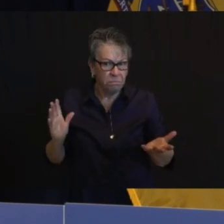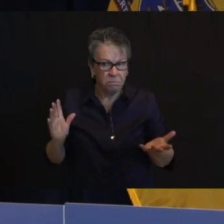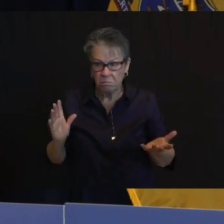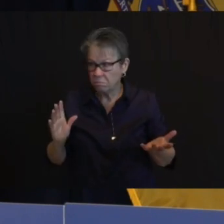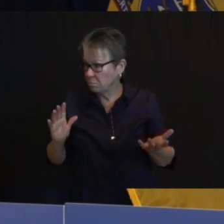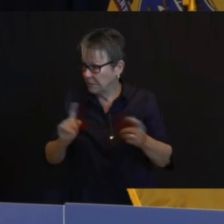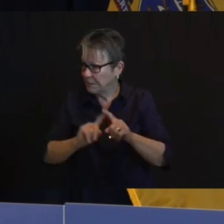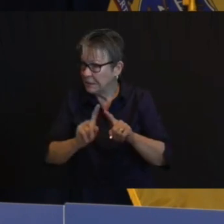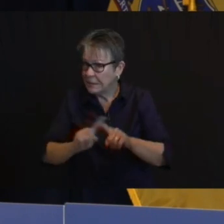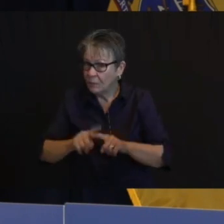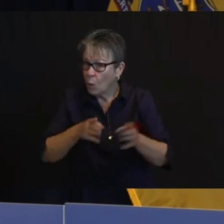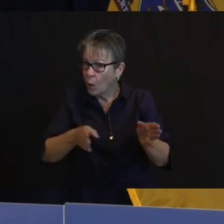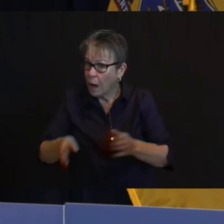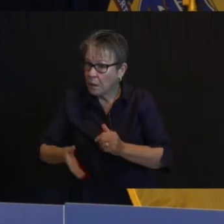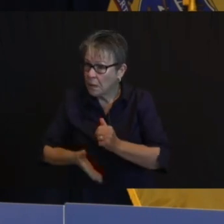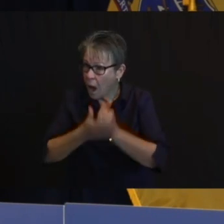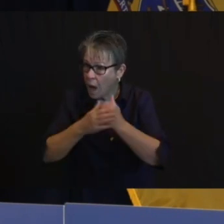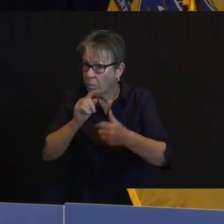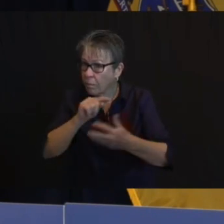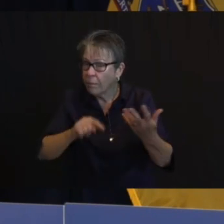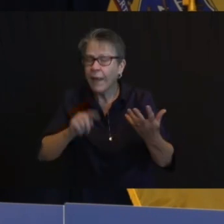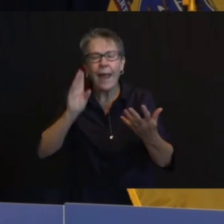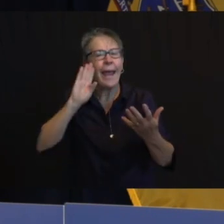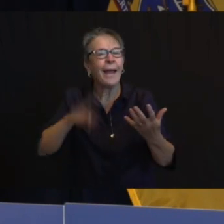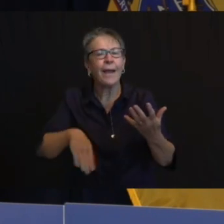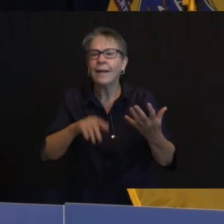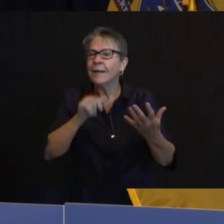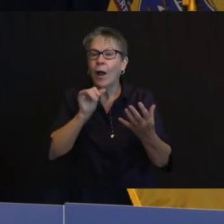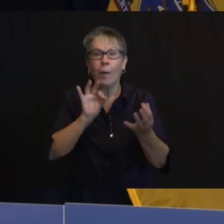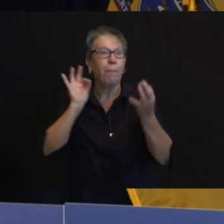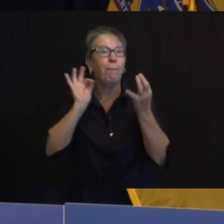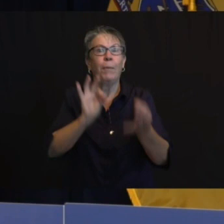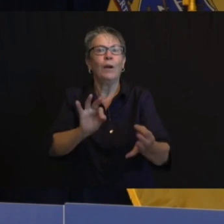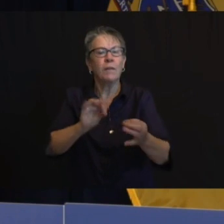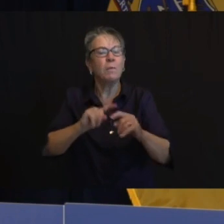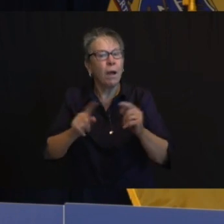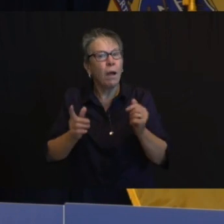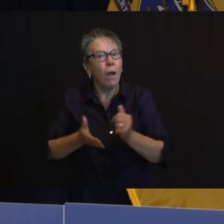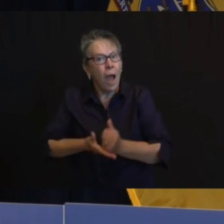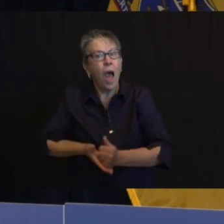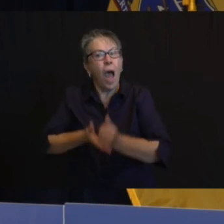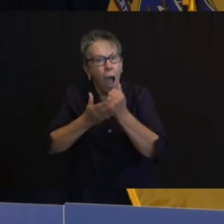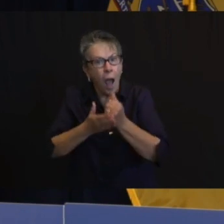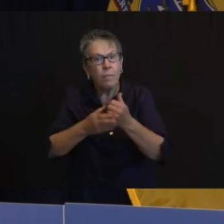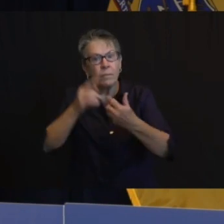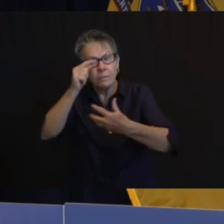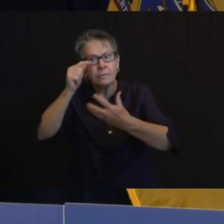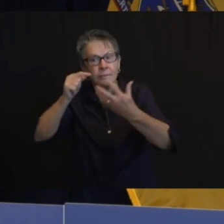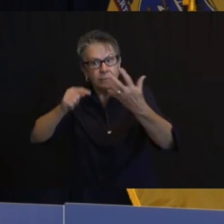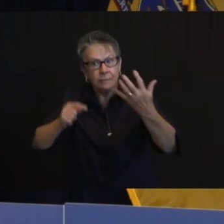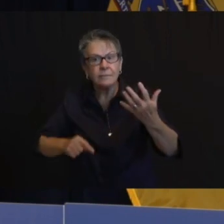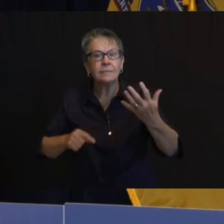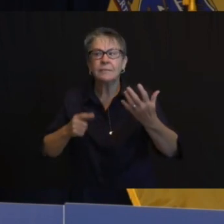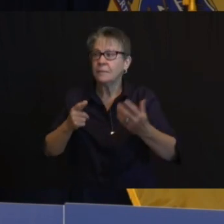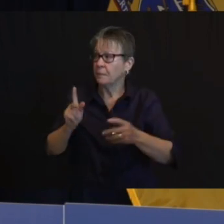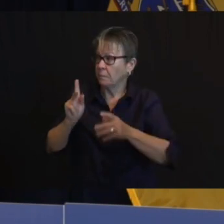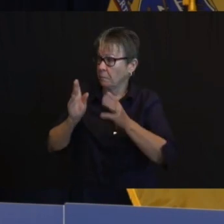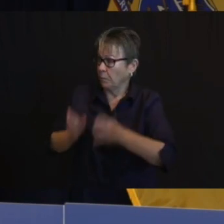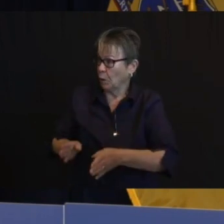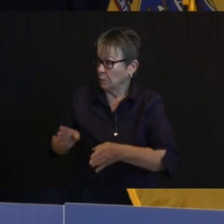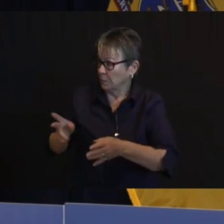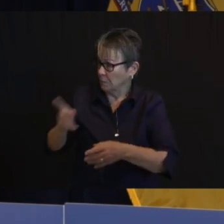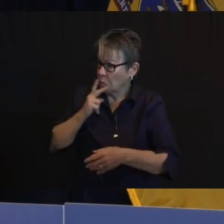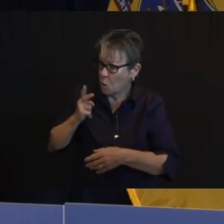help. None of those things are perfect. The most perfect thing is not to be in the room with the smoker, or an analogy, the person with COVID in the first